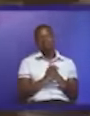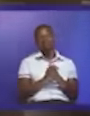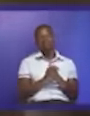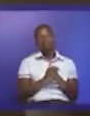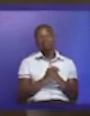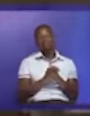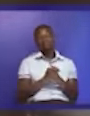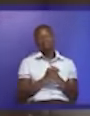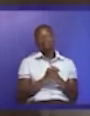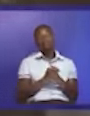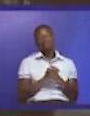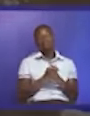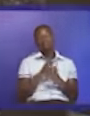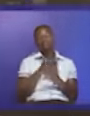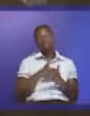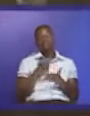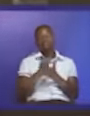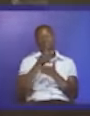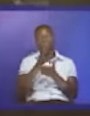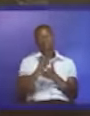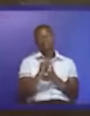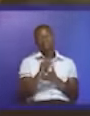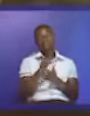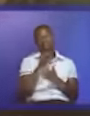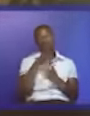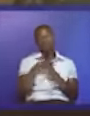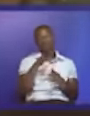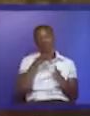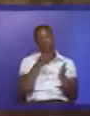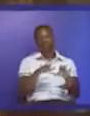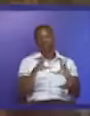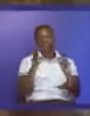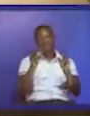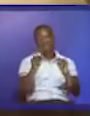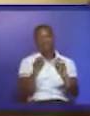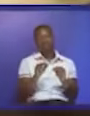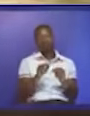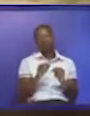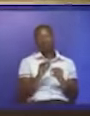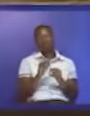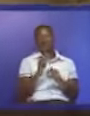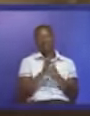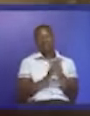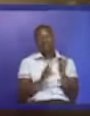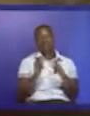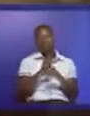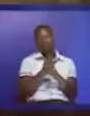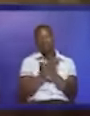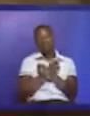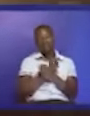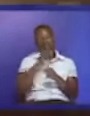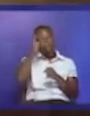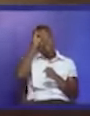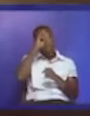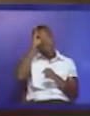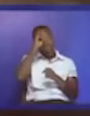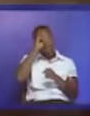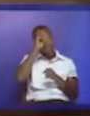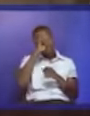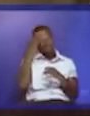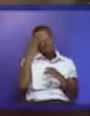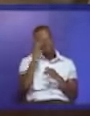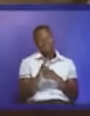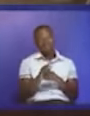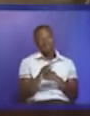Help them, please. Don't let mama die like that. Some of our loved ones are in spiritual ignorance. What then